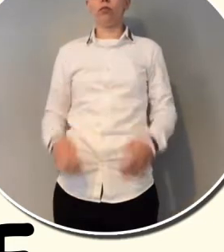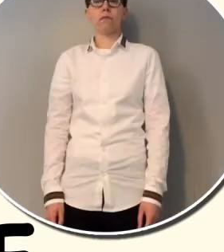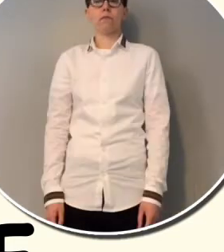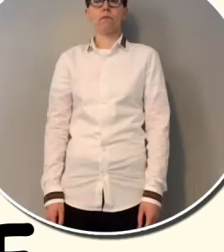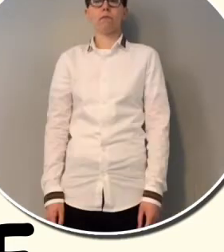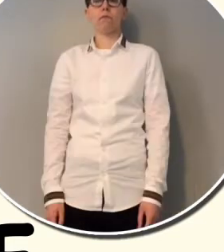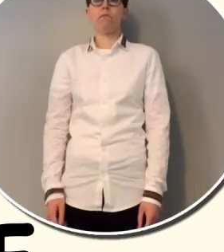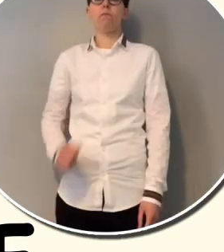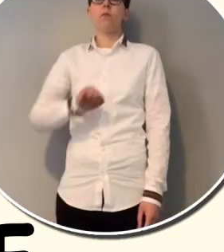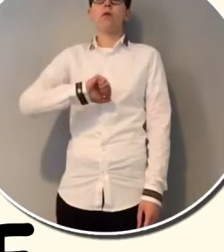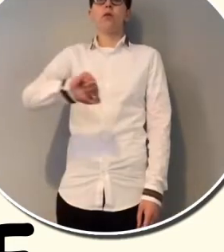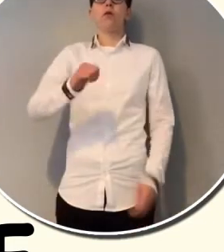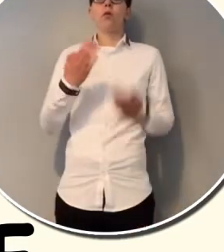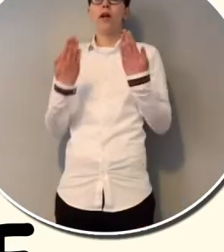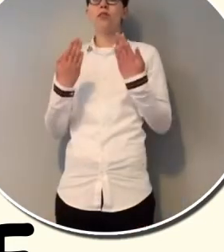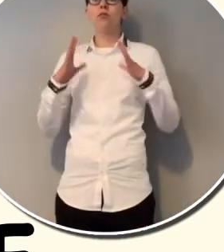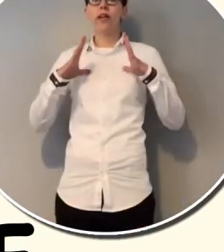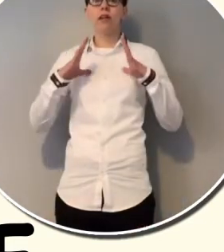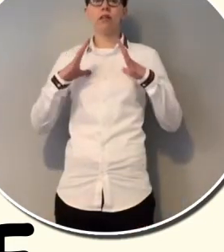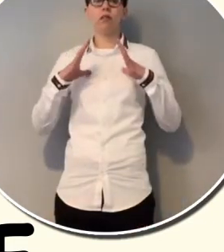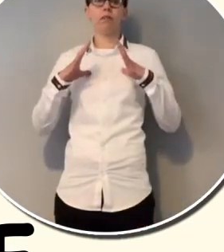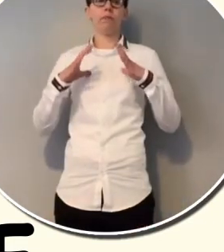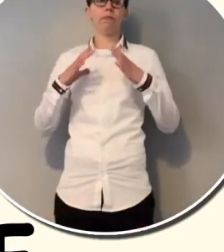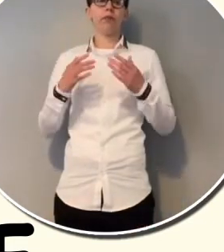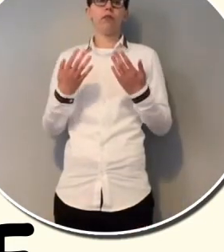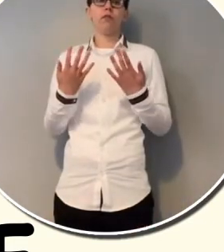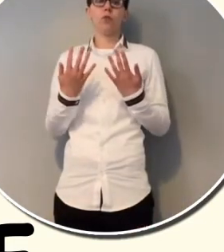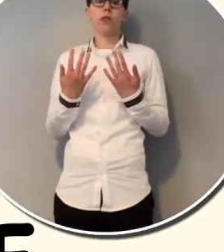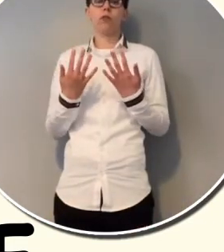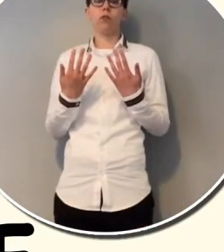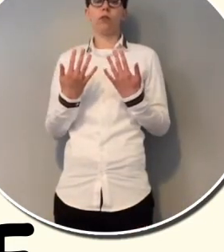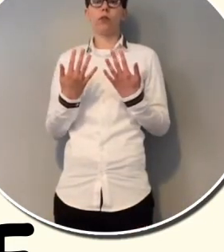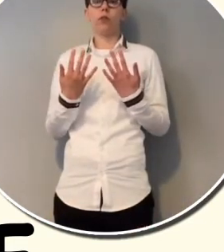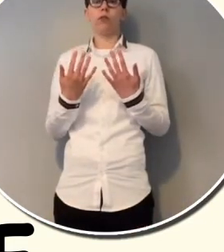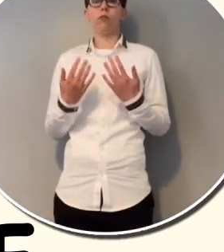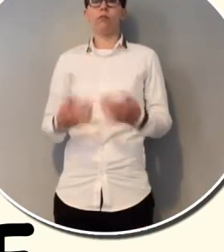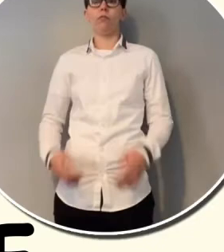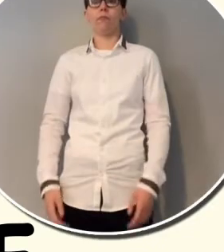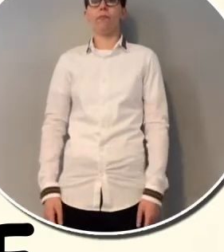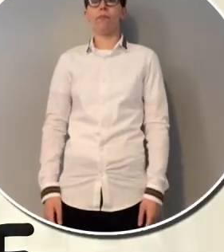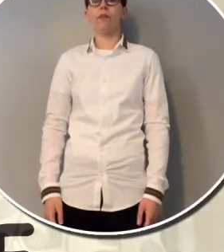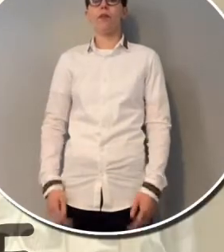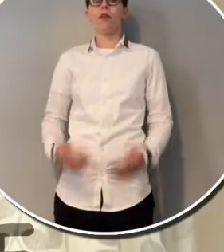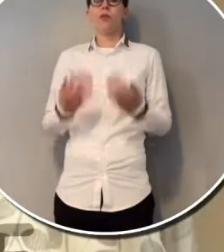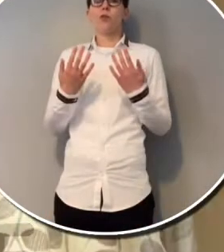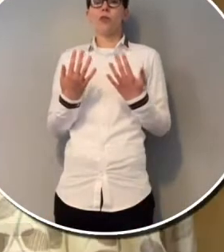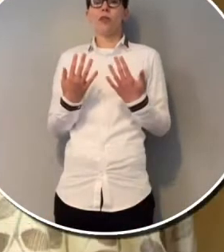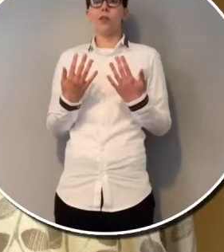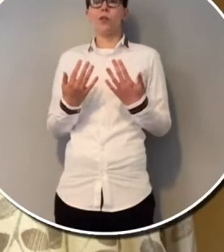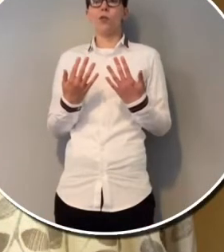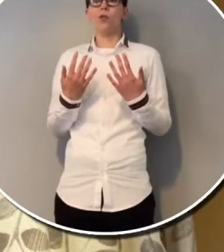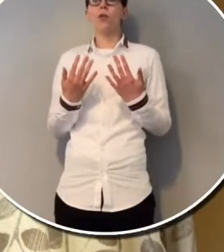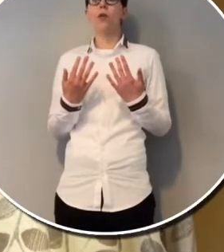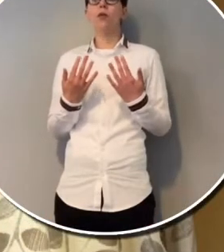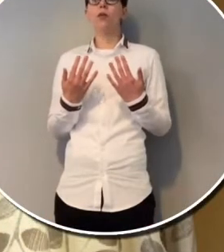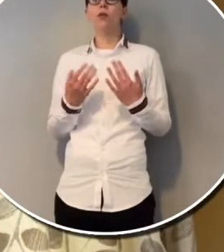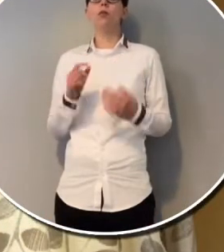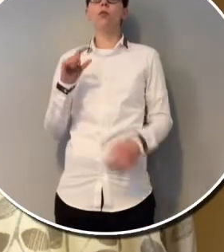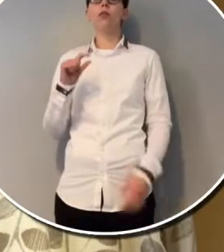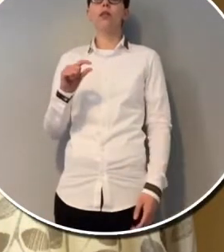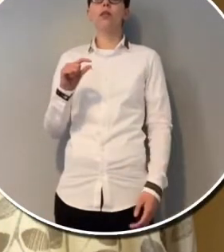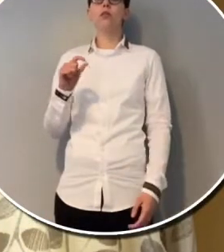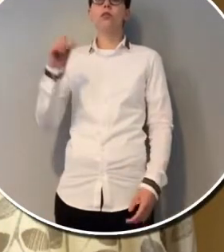Okay. Twinkle, twinkle, little star, how I